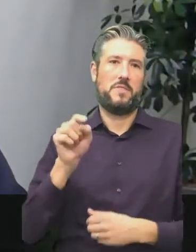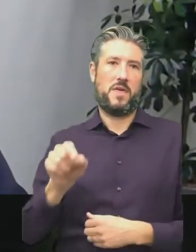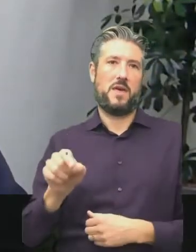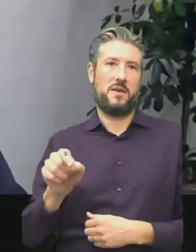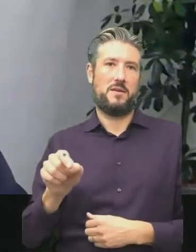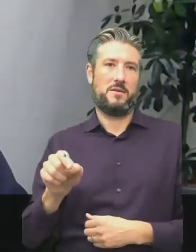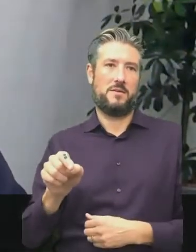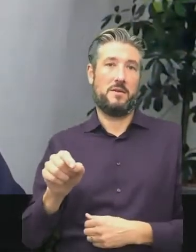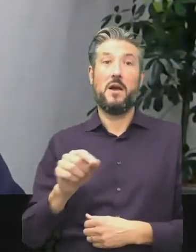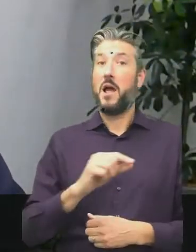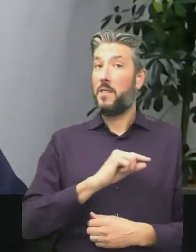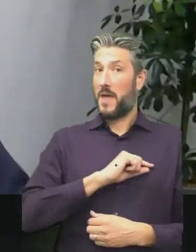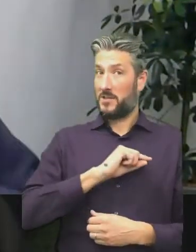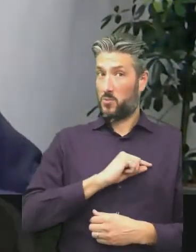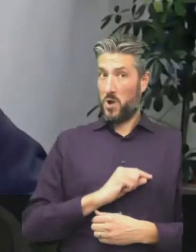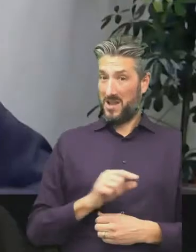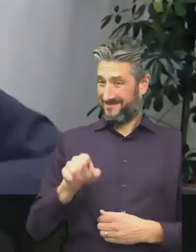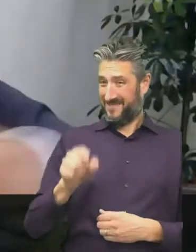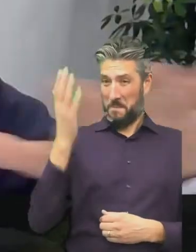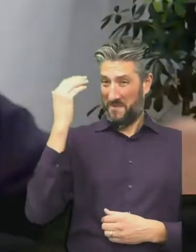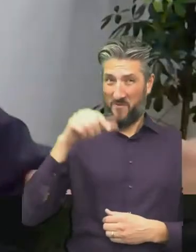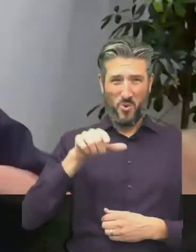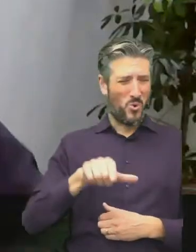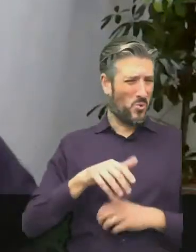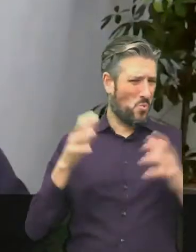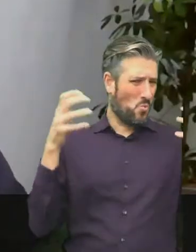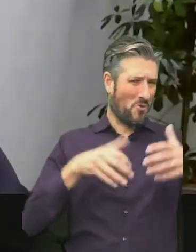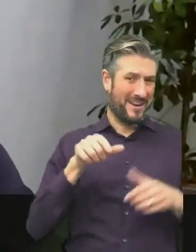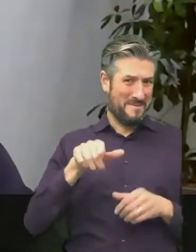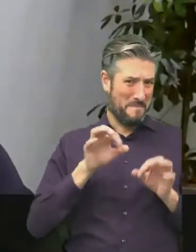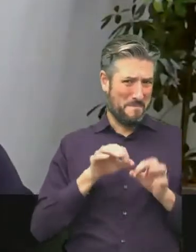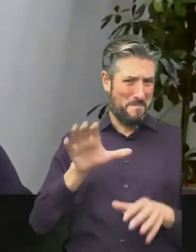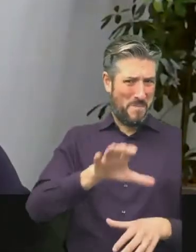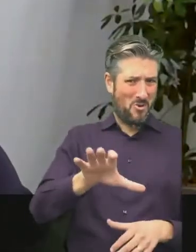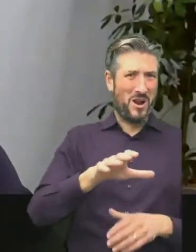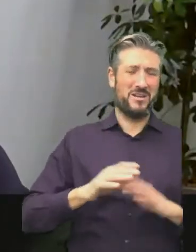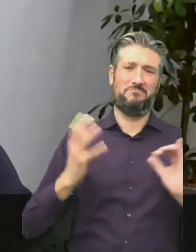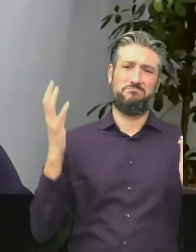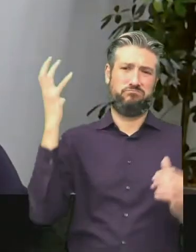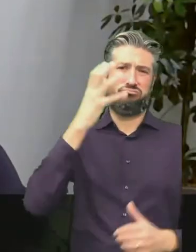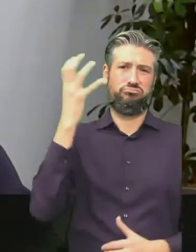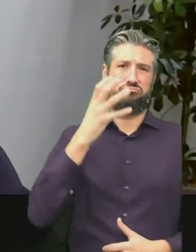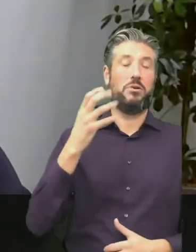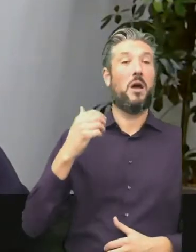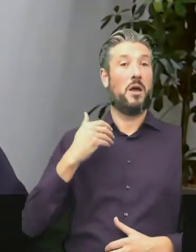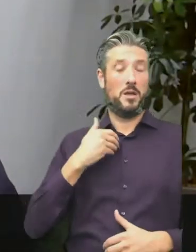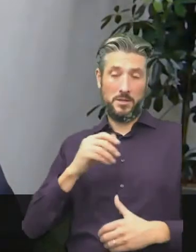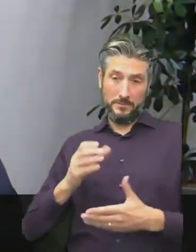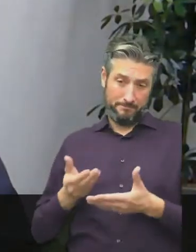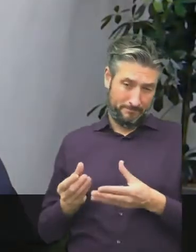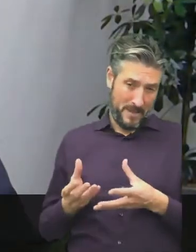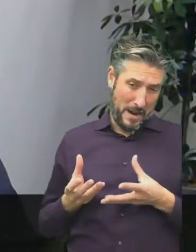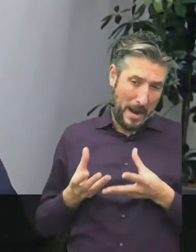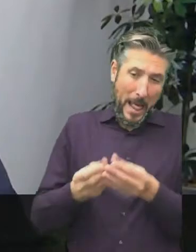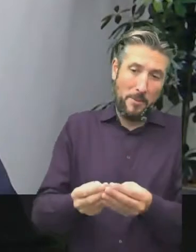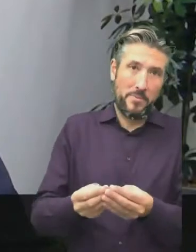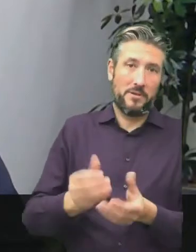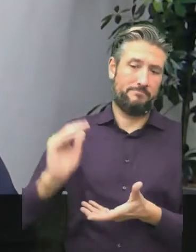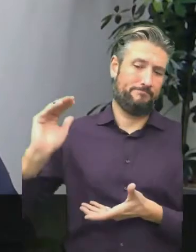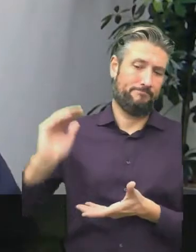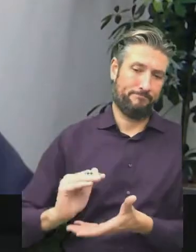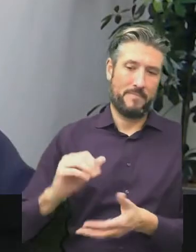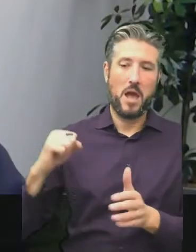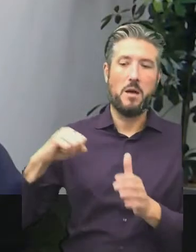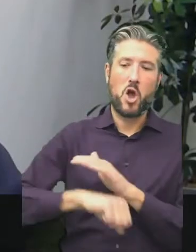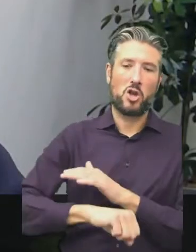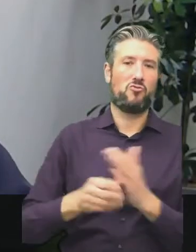where it's a concern, but still across London over the last 4 years, a reduction. But I'll make no apologies for the